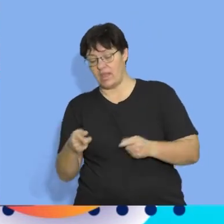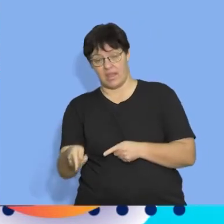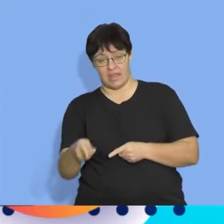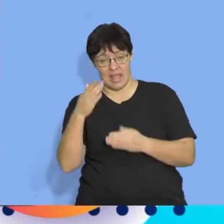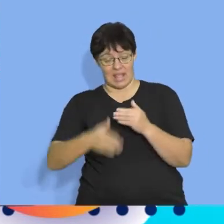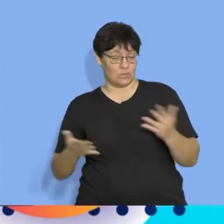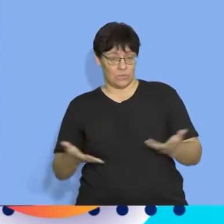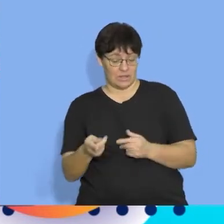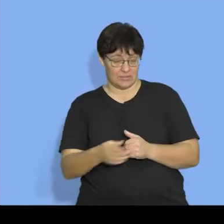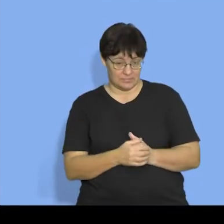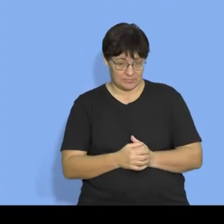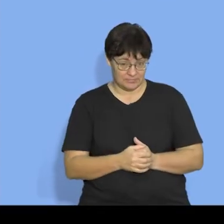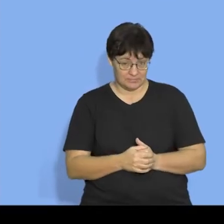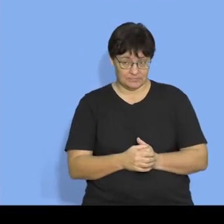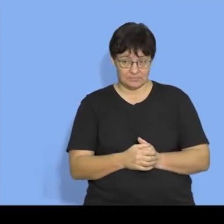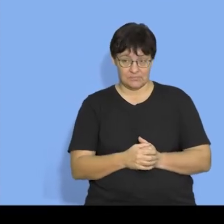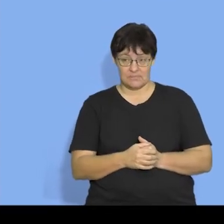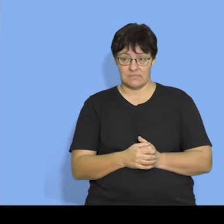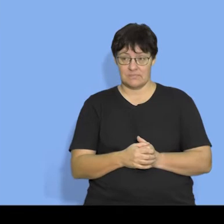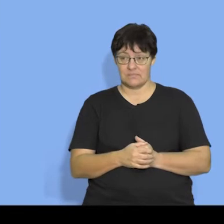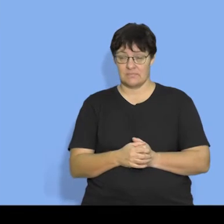our starting point is. So,